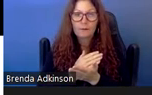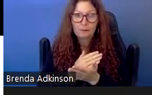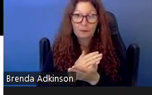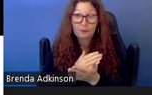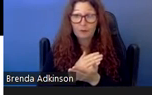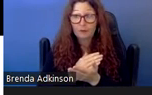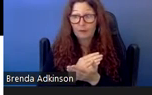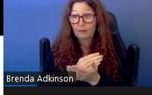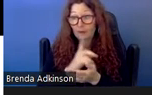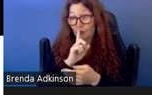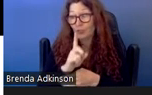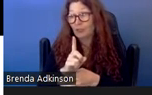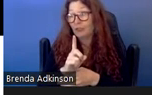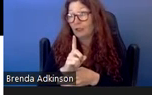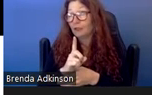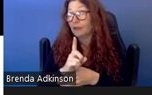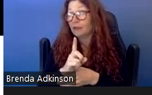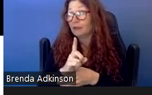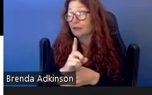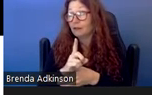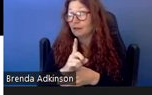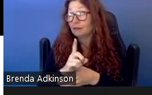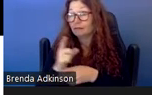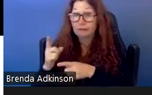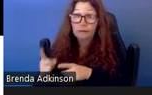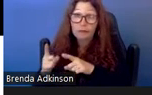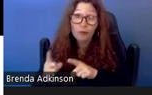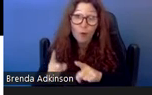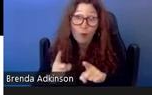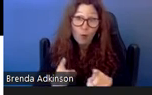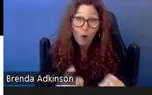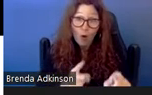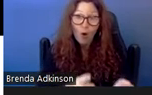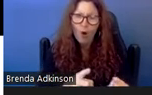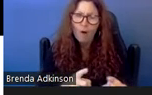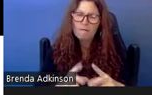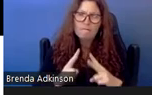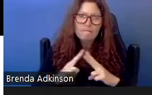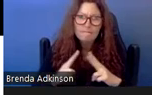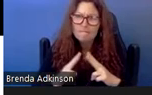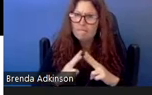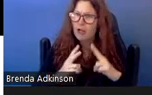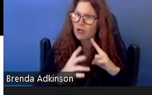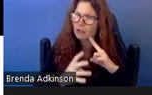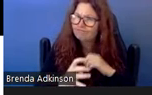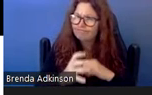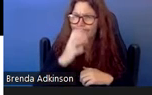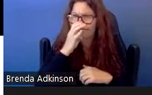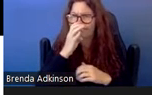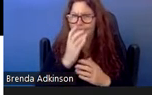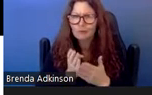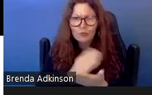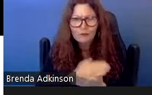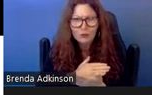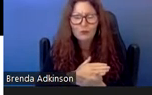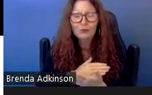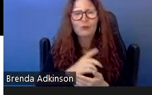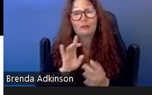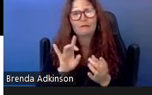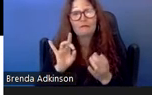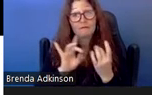really go on through a very regimented review cycle that includes feedback from our senior